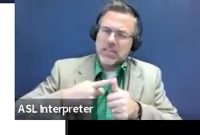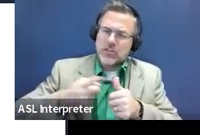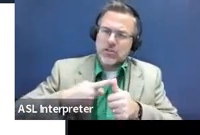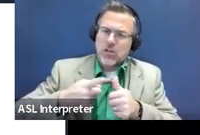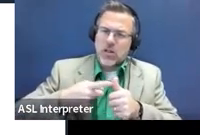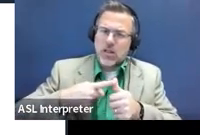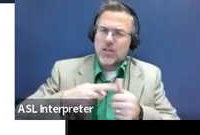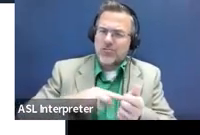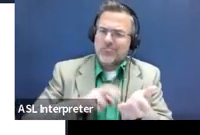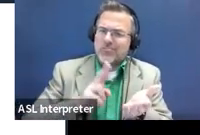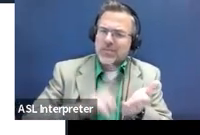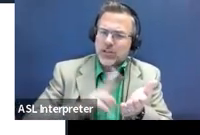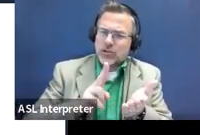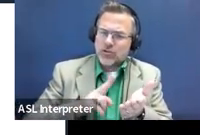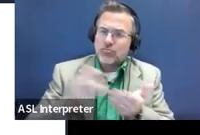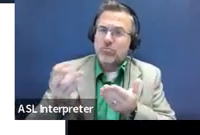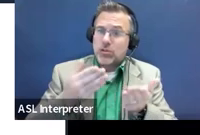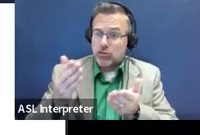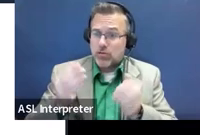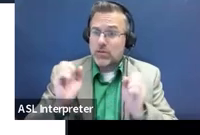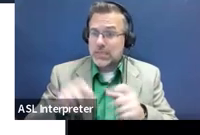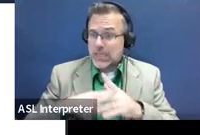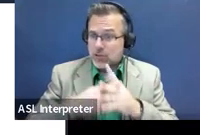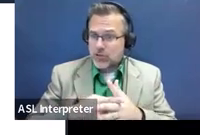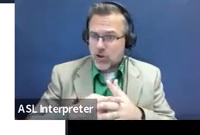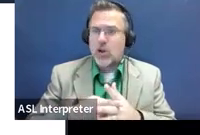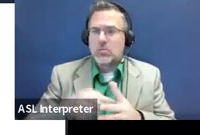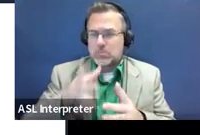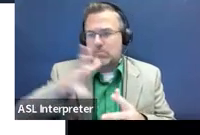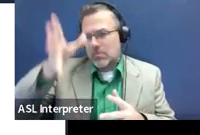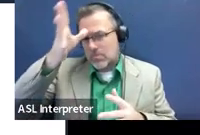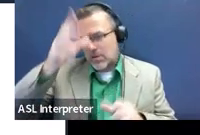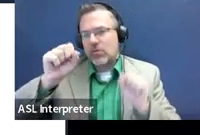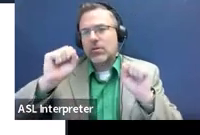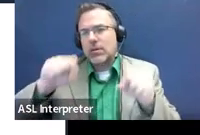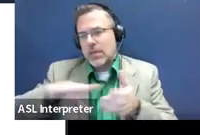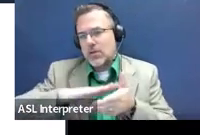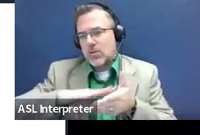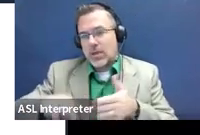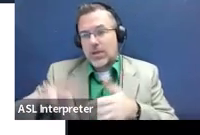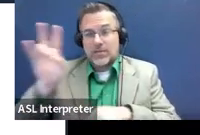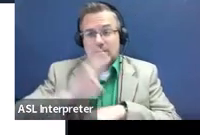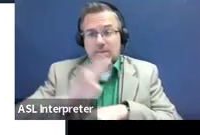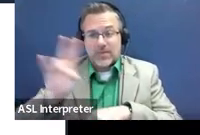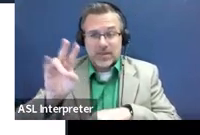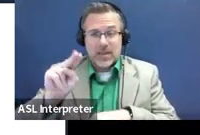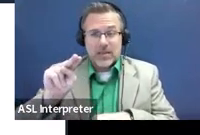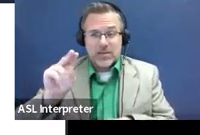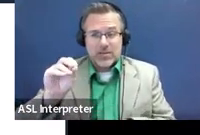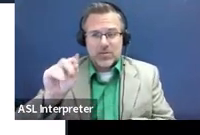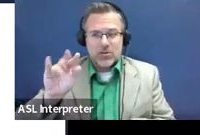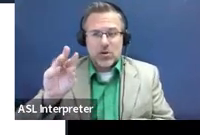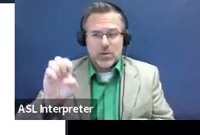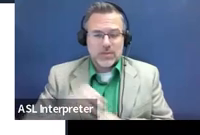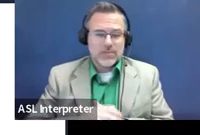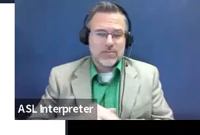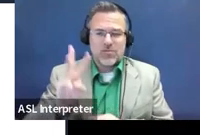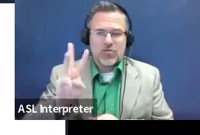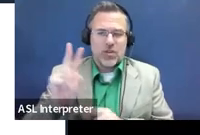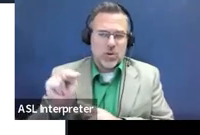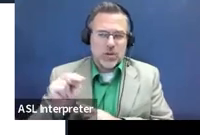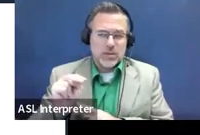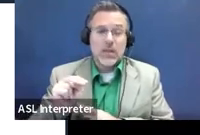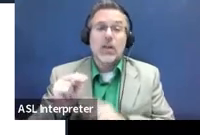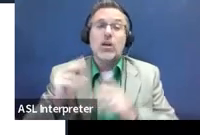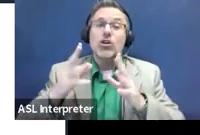that services can start, the parent can waive their 7-day notice. So the only time they can't waive